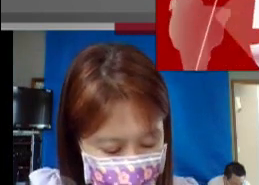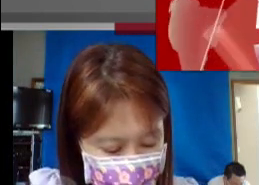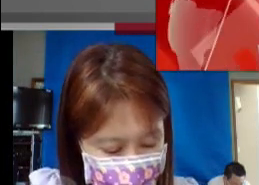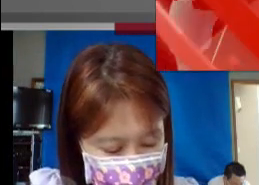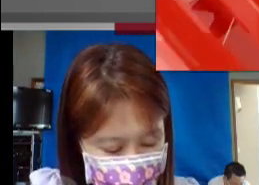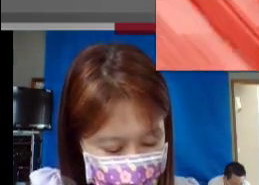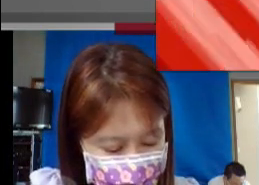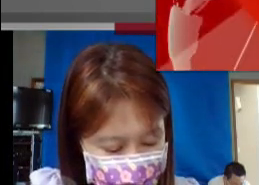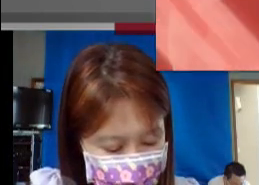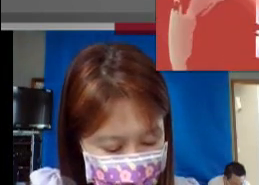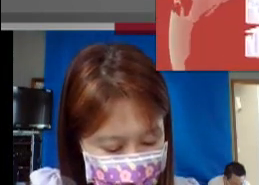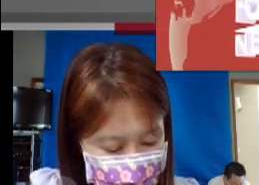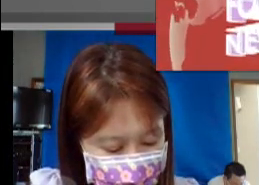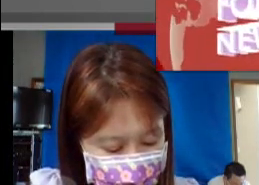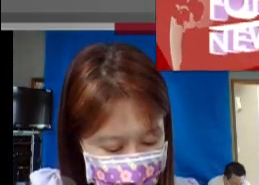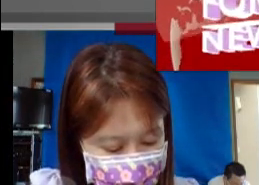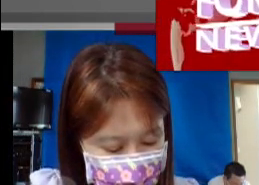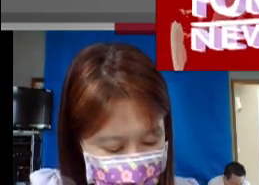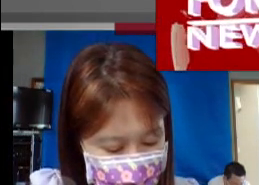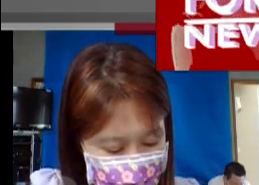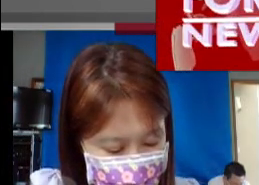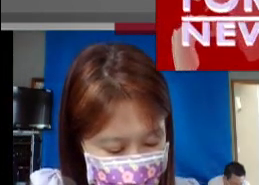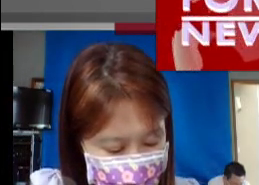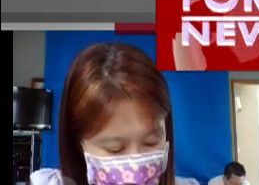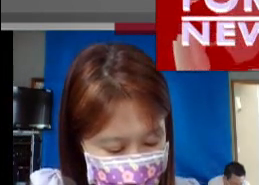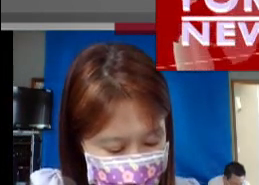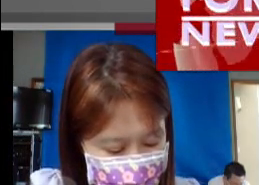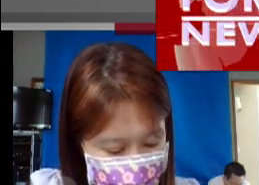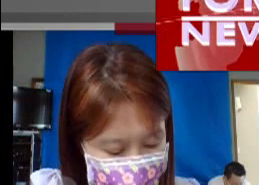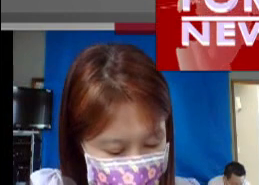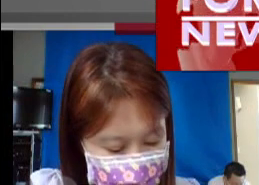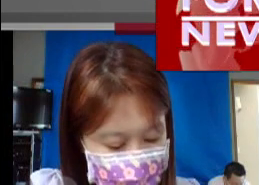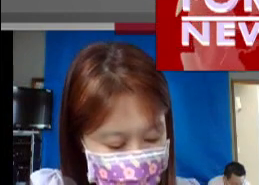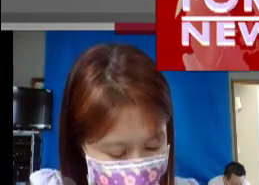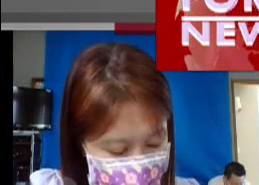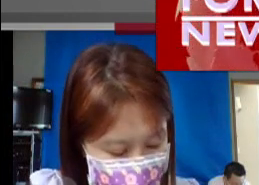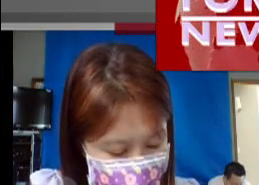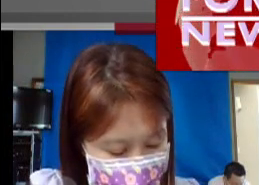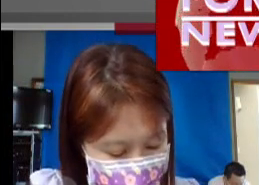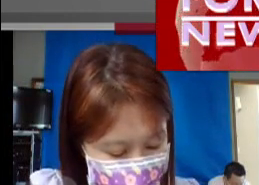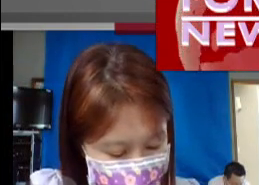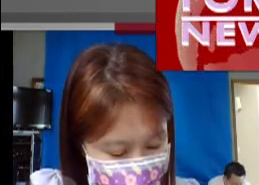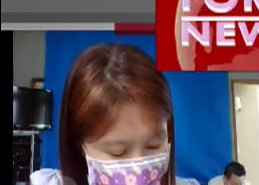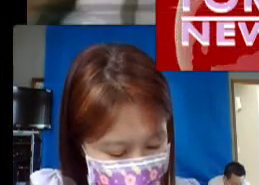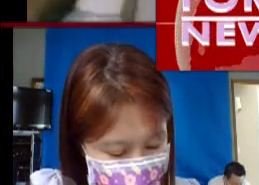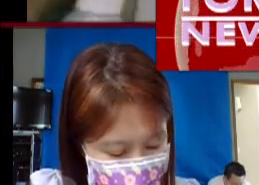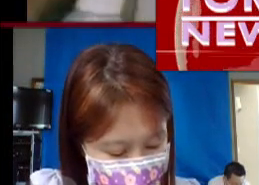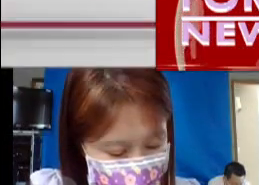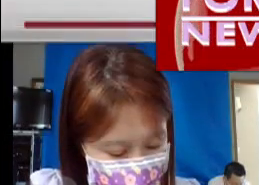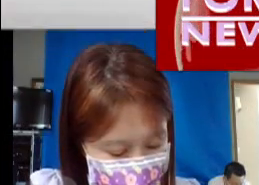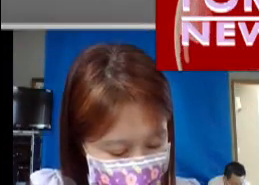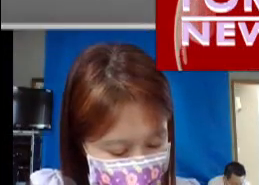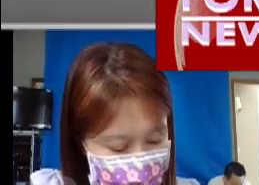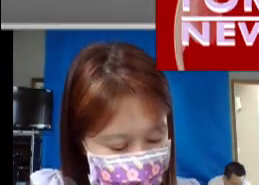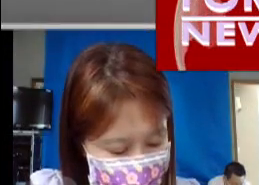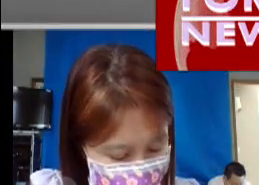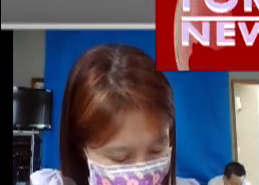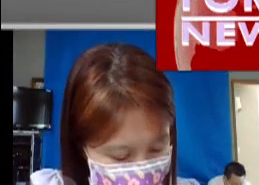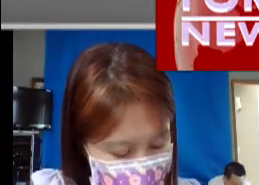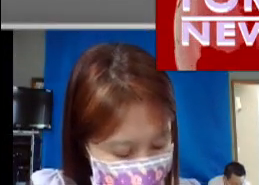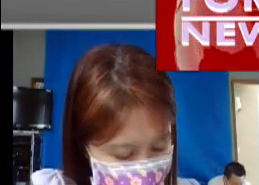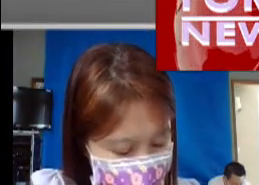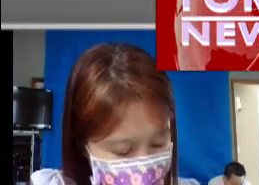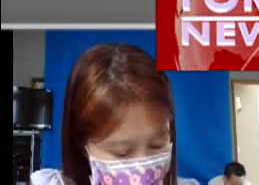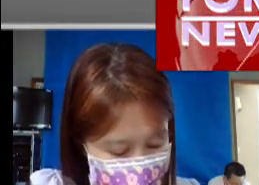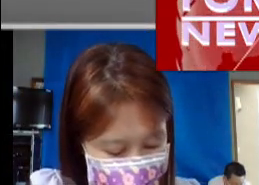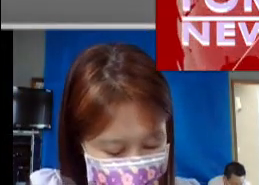take a test to see whether you have been infected, then just use a rapid test kit at home. That reduces human movement and contact, which helps prevent